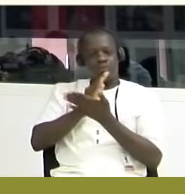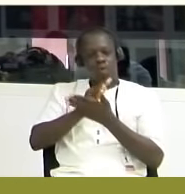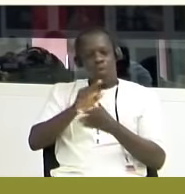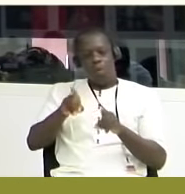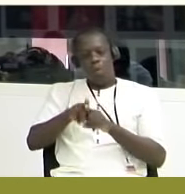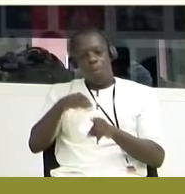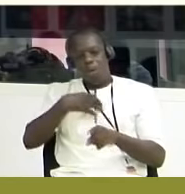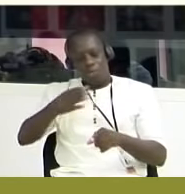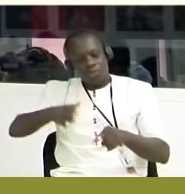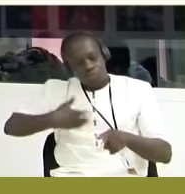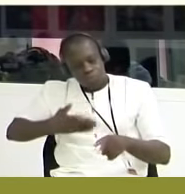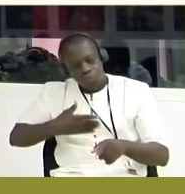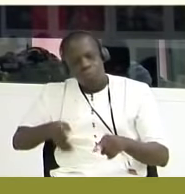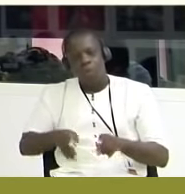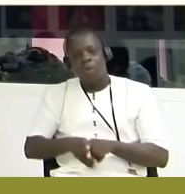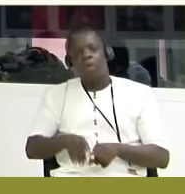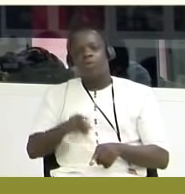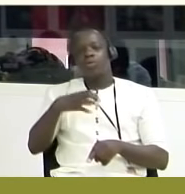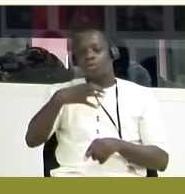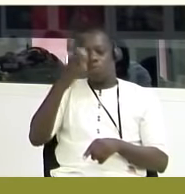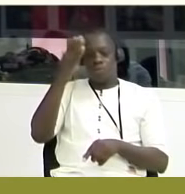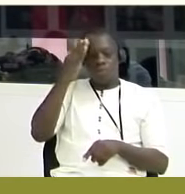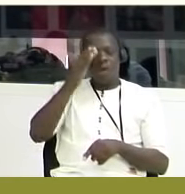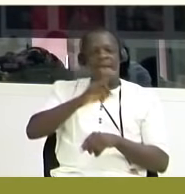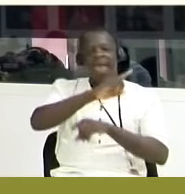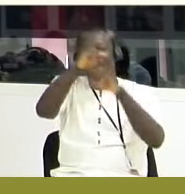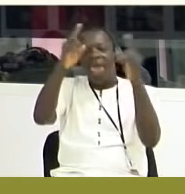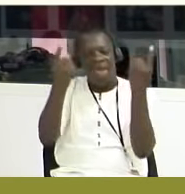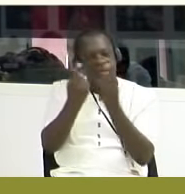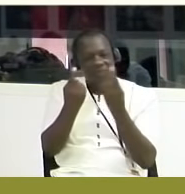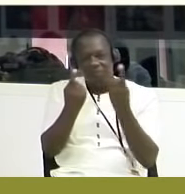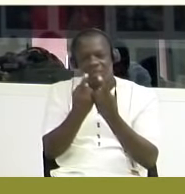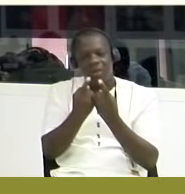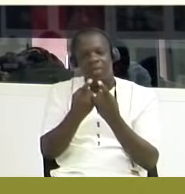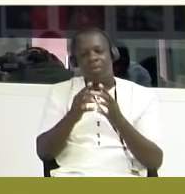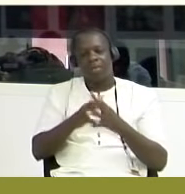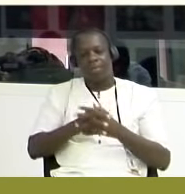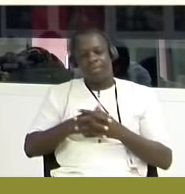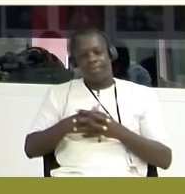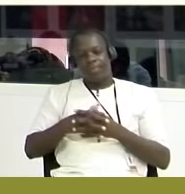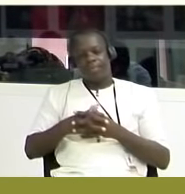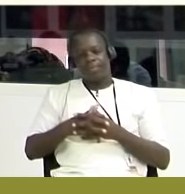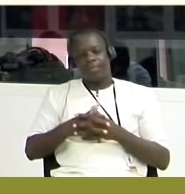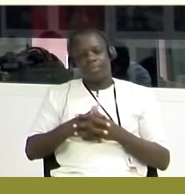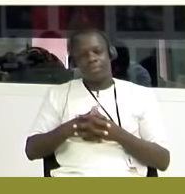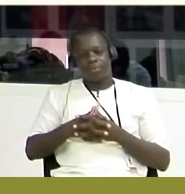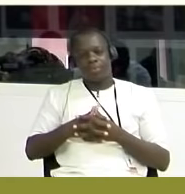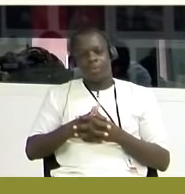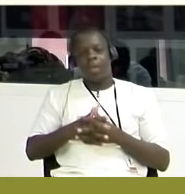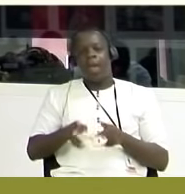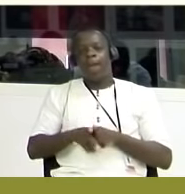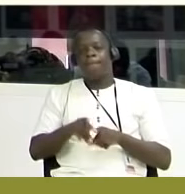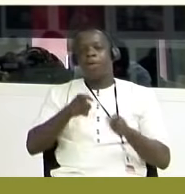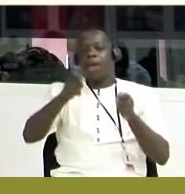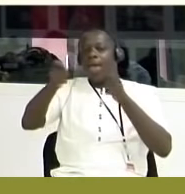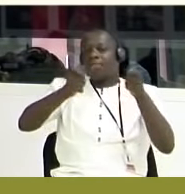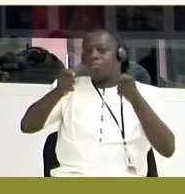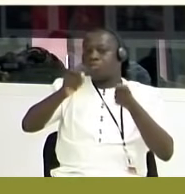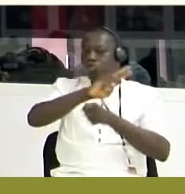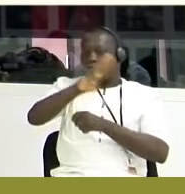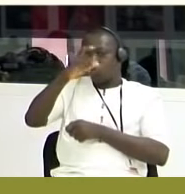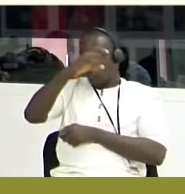to expedite everything, but administration does not work that